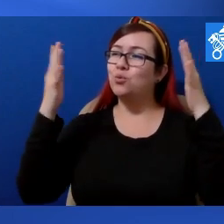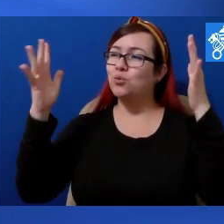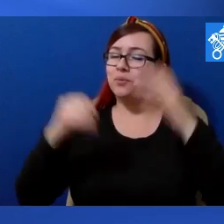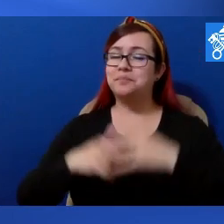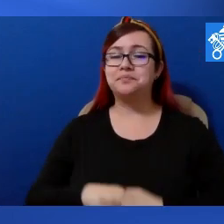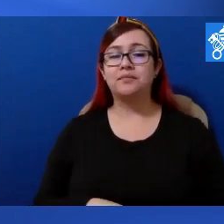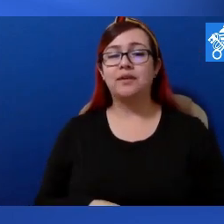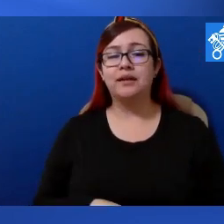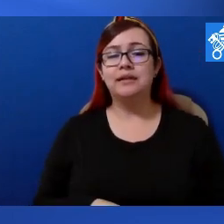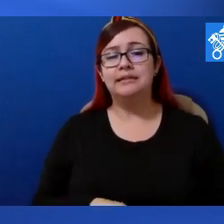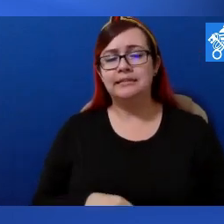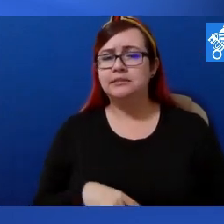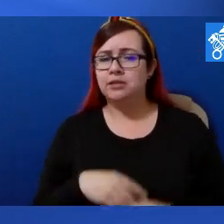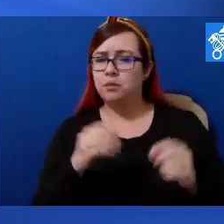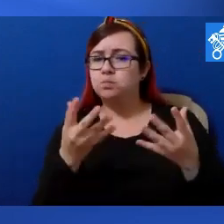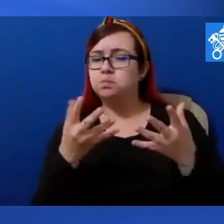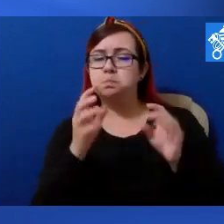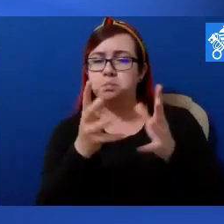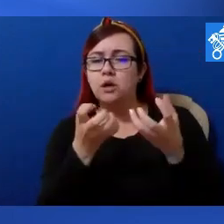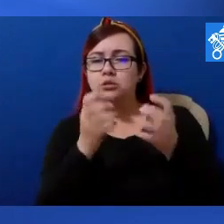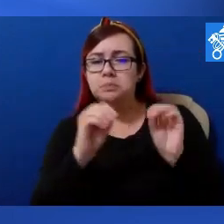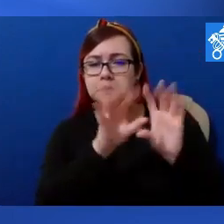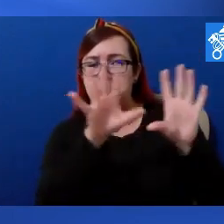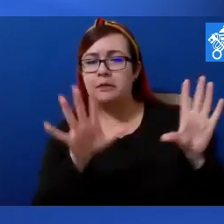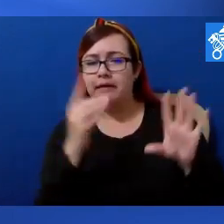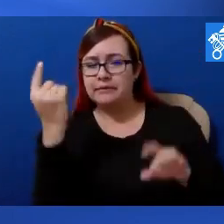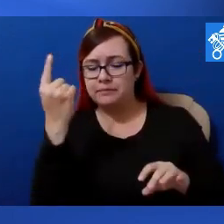Sanctus. Amen. Amen.